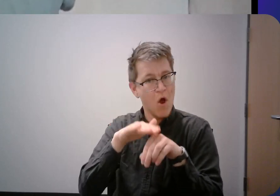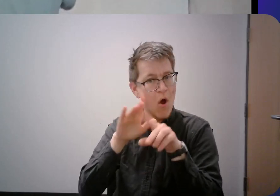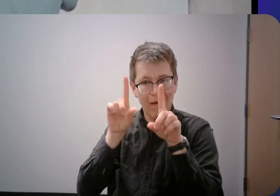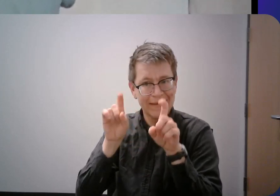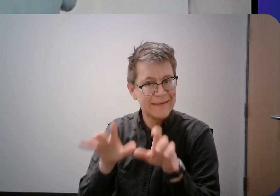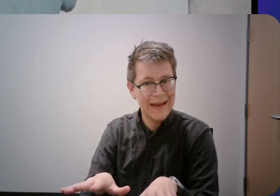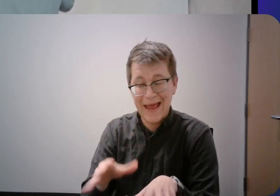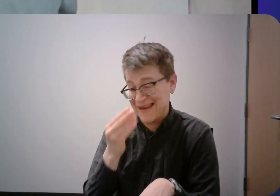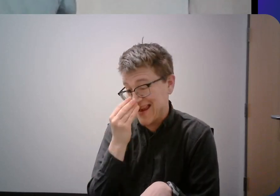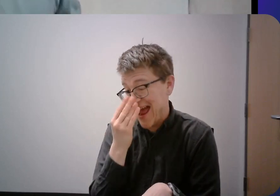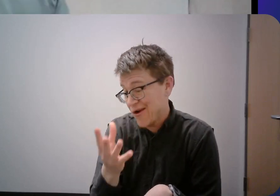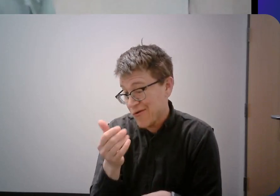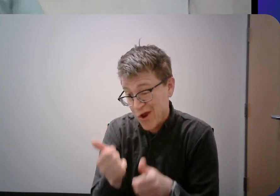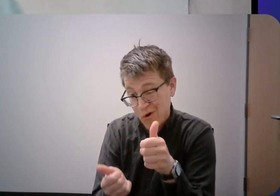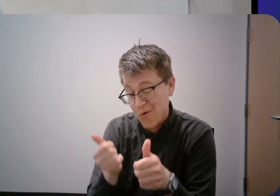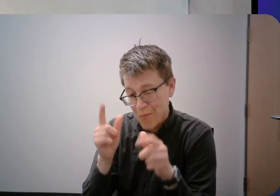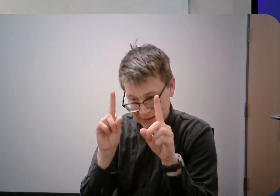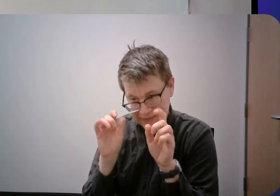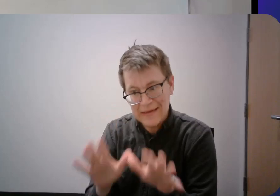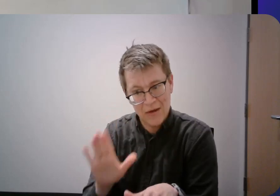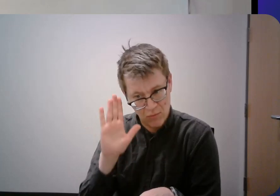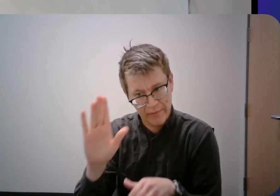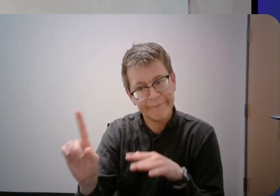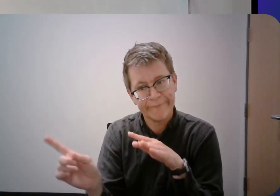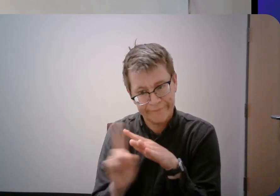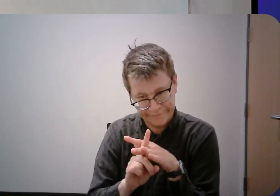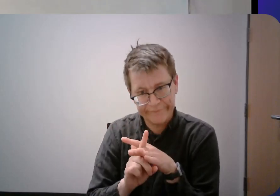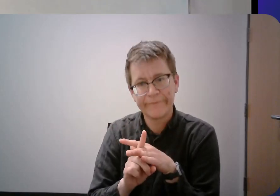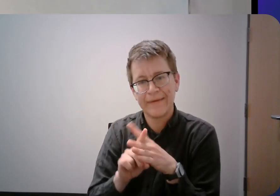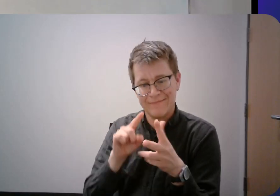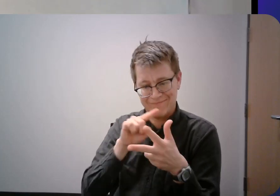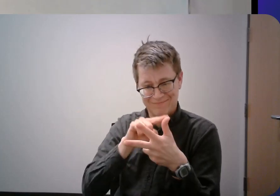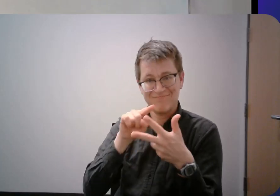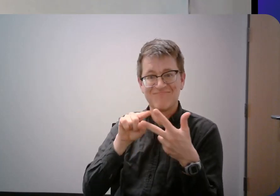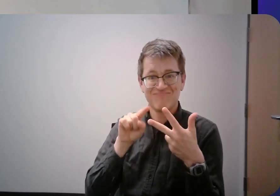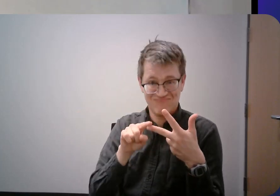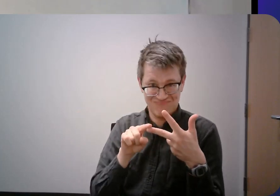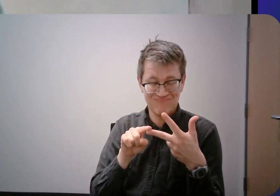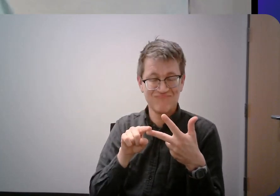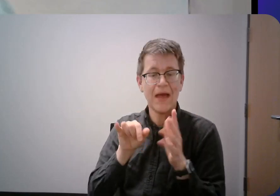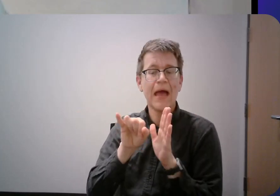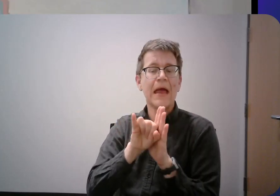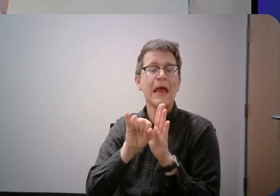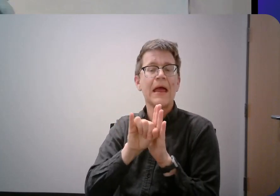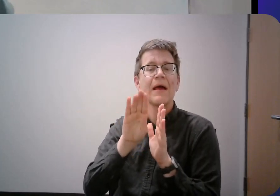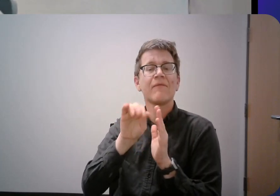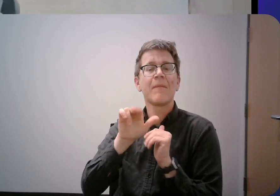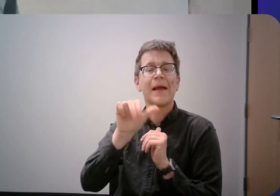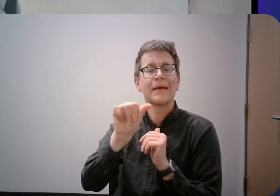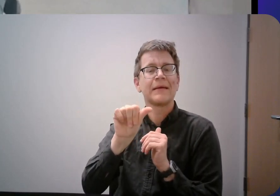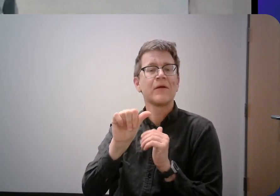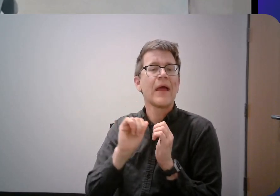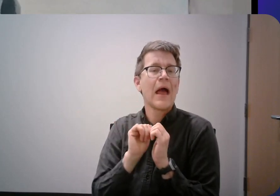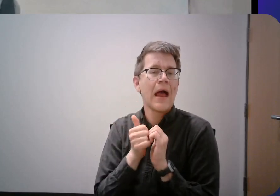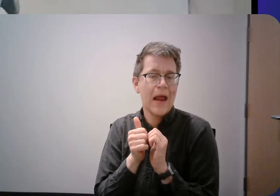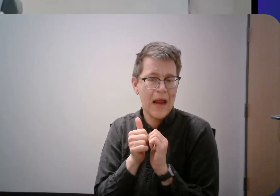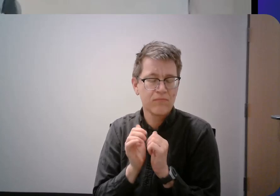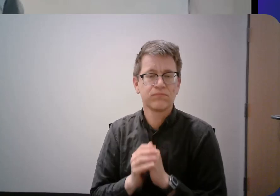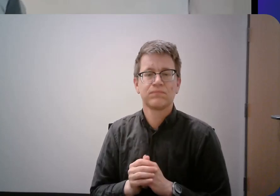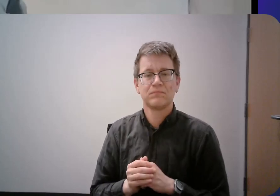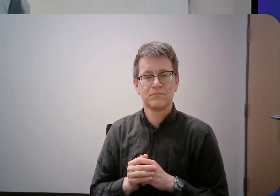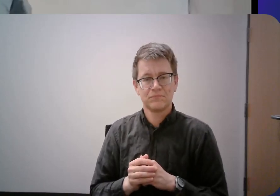ID, or identification. Okay? Bacteria comes in 3 shapes. First, bacteria ID comes